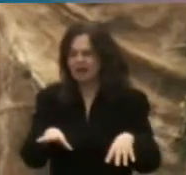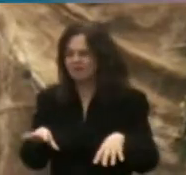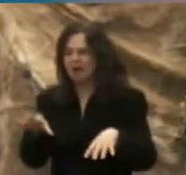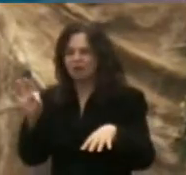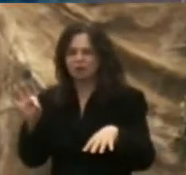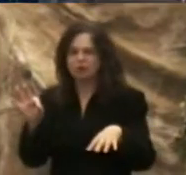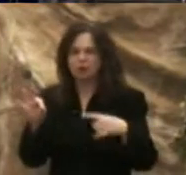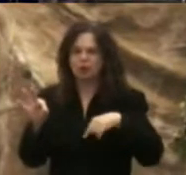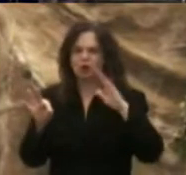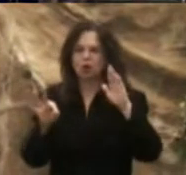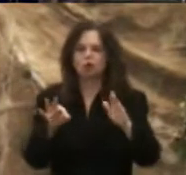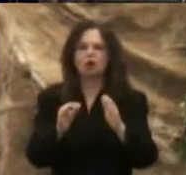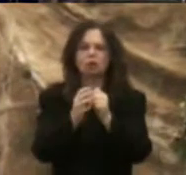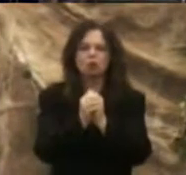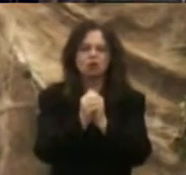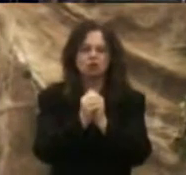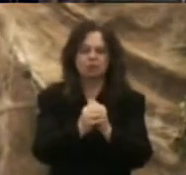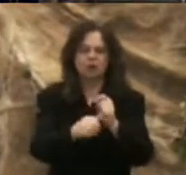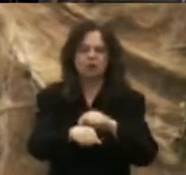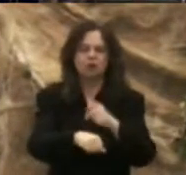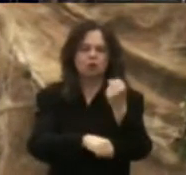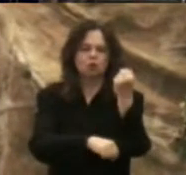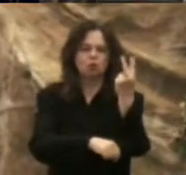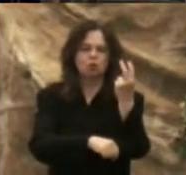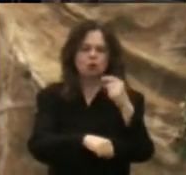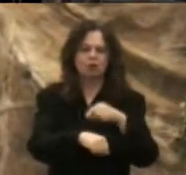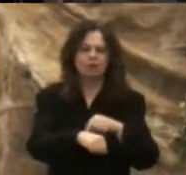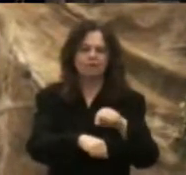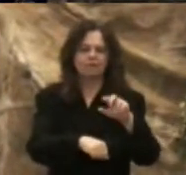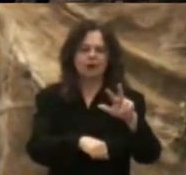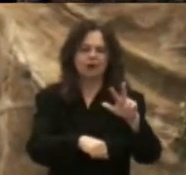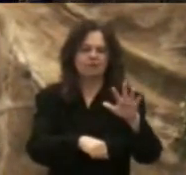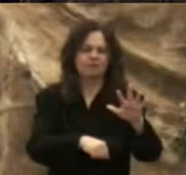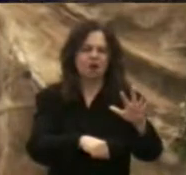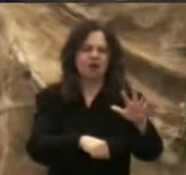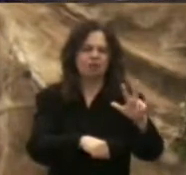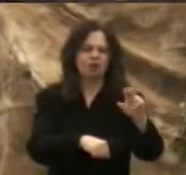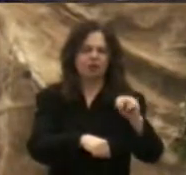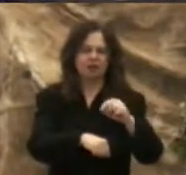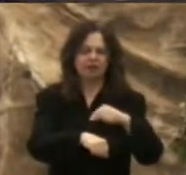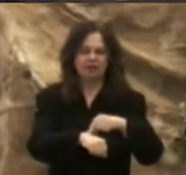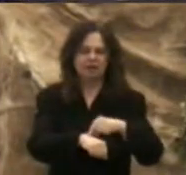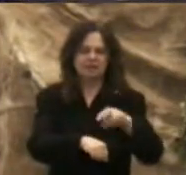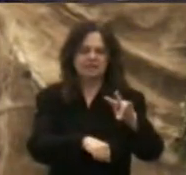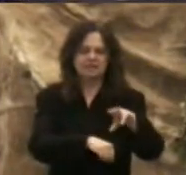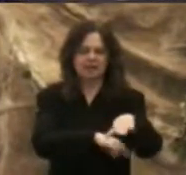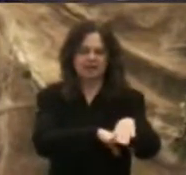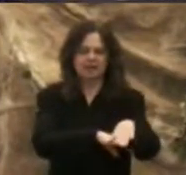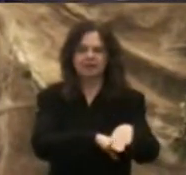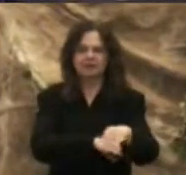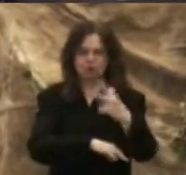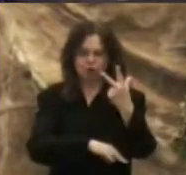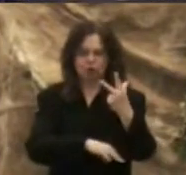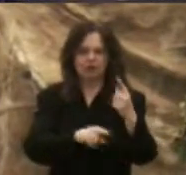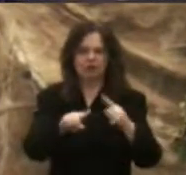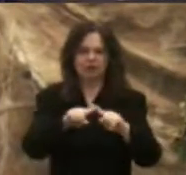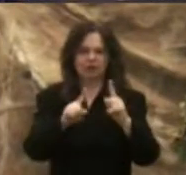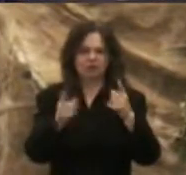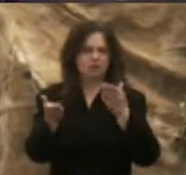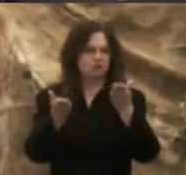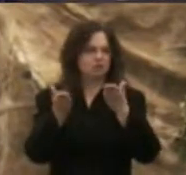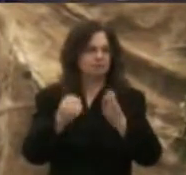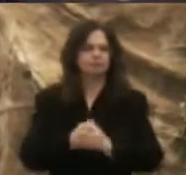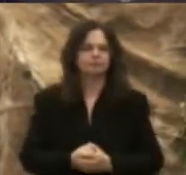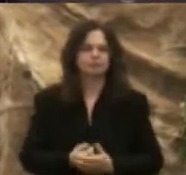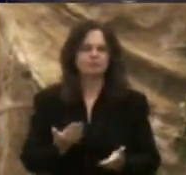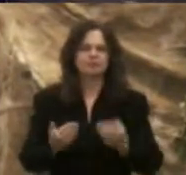noon, at 5:30, and at 7 on Wednesdays. We hope to see you there. And finally, you've probably